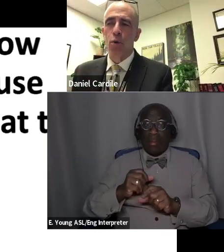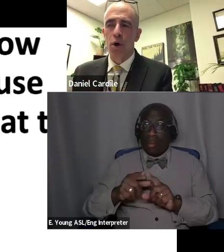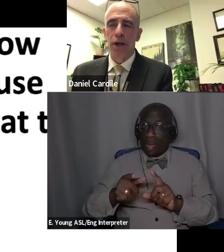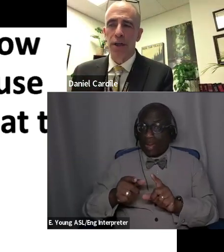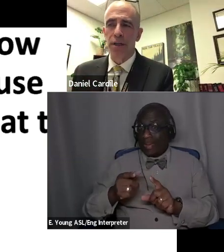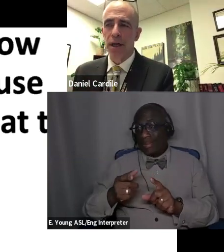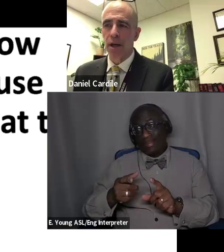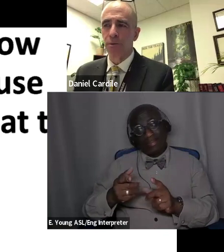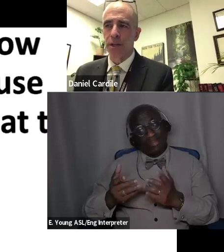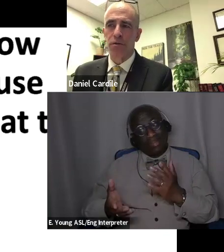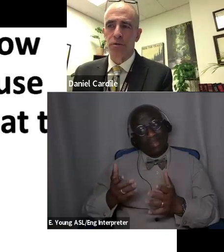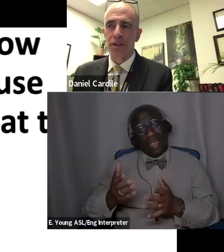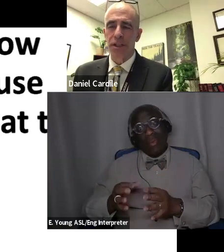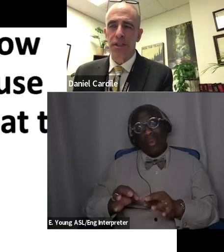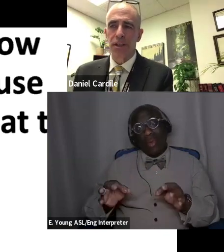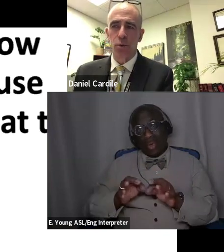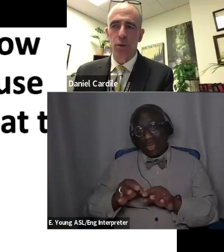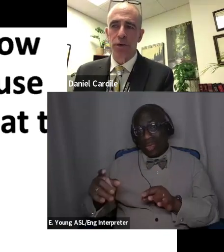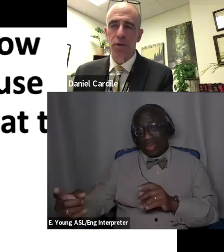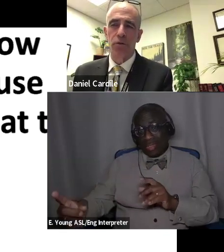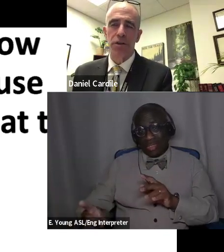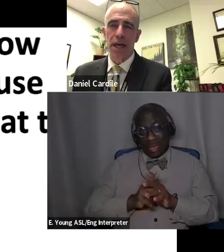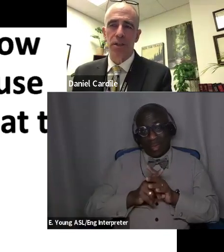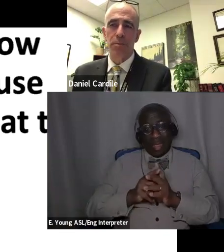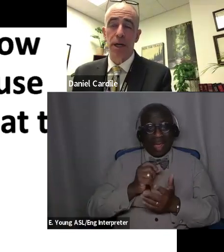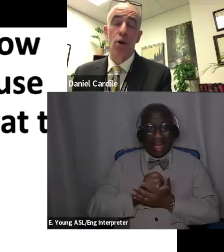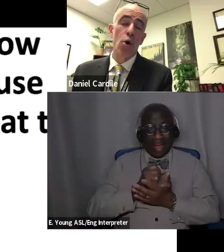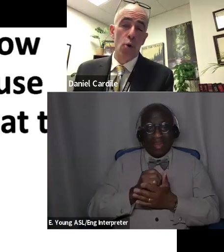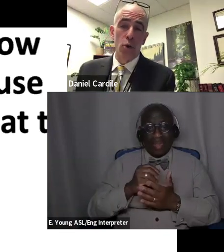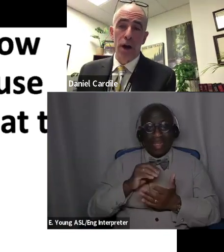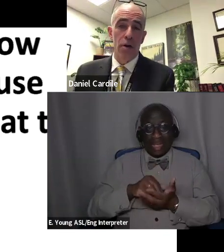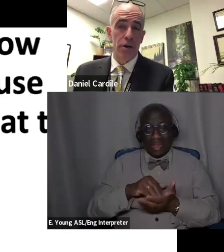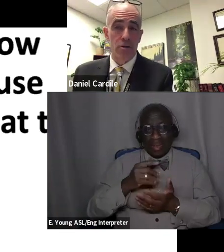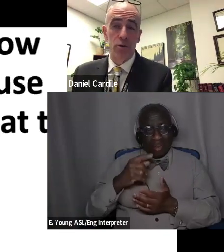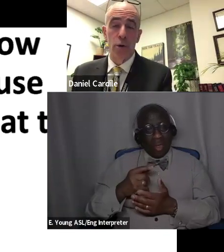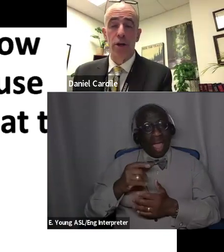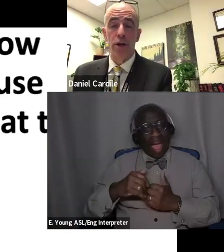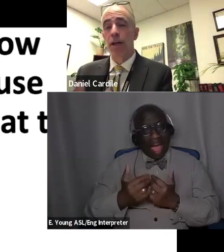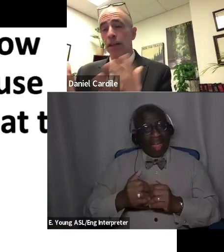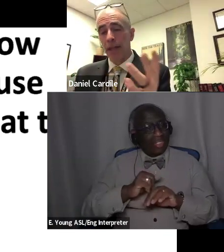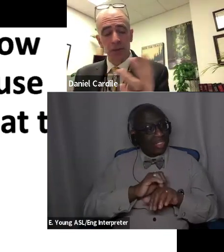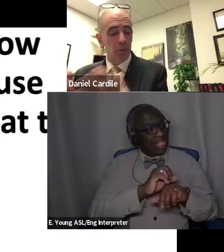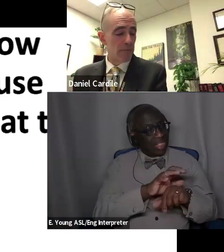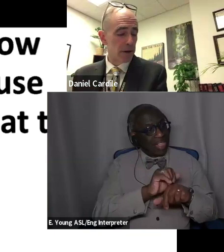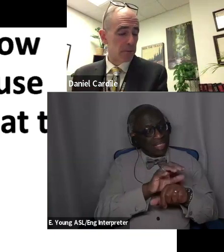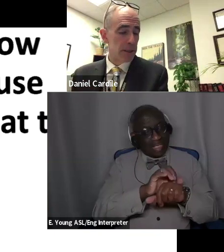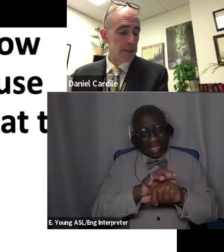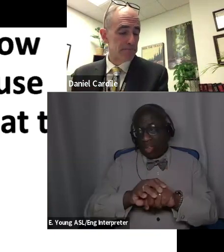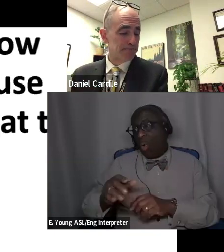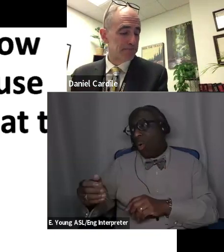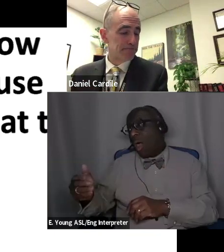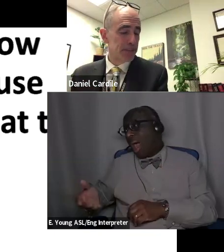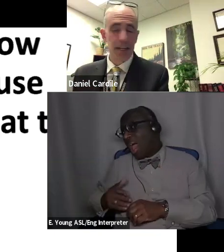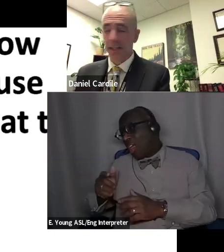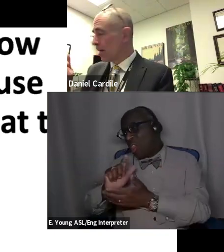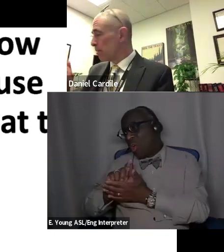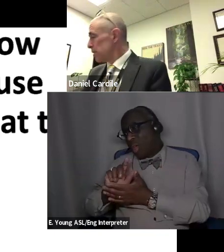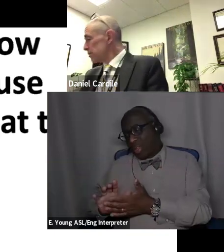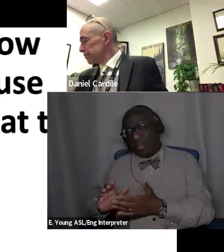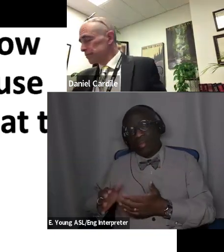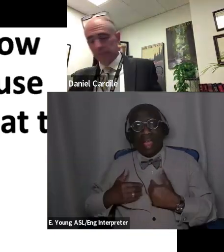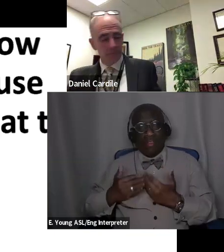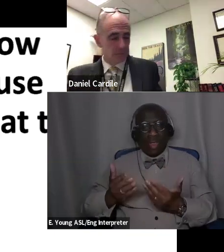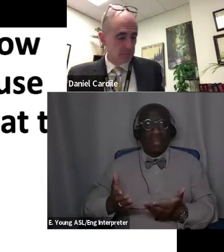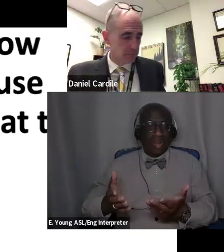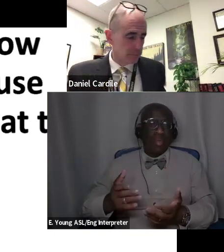either walk into the help center for assistance with the service aspect or hire your own lawyer. That's what I recommend. Next slide,